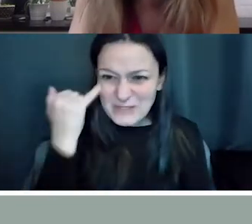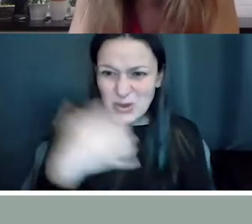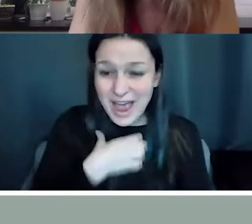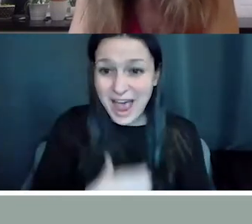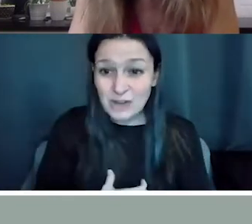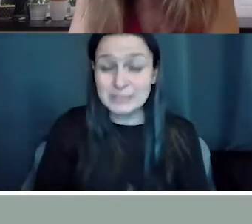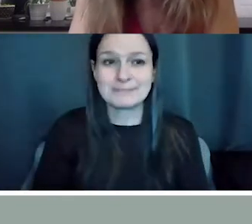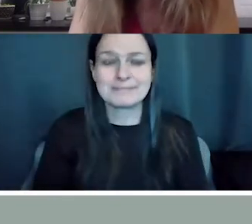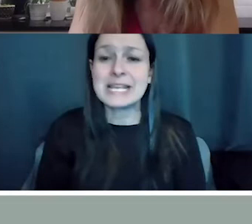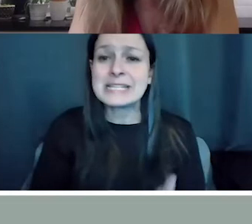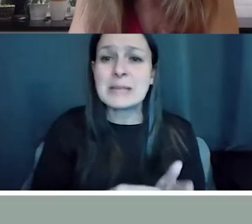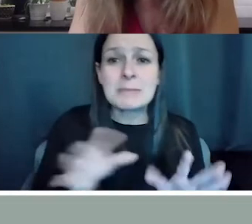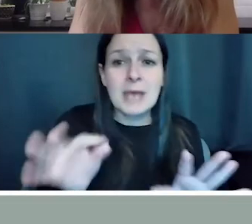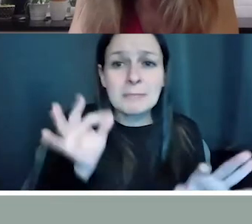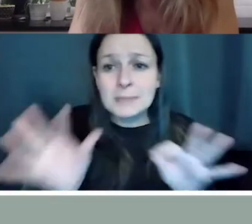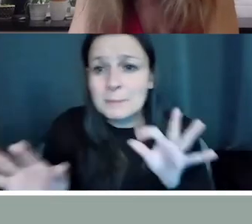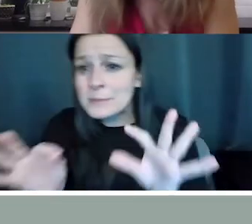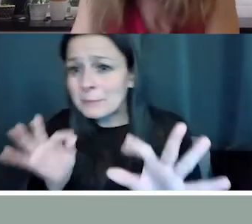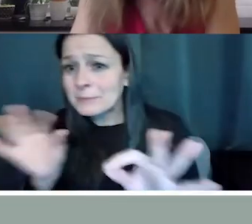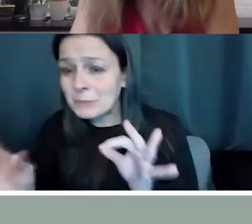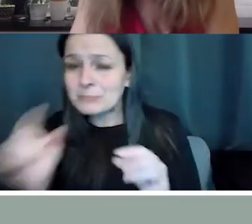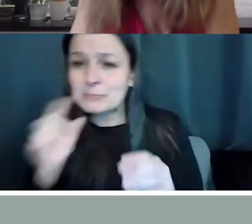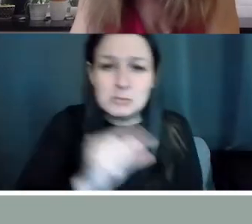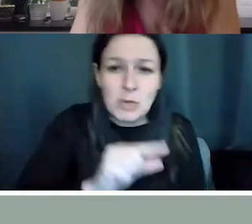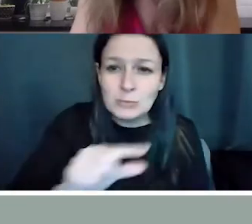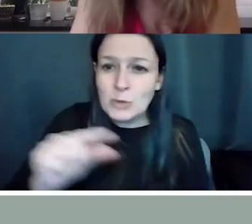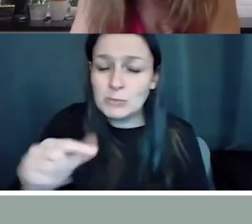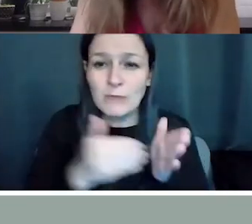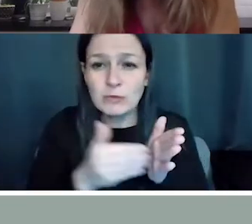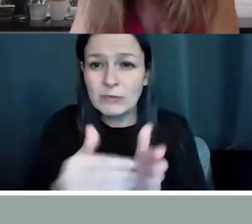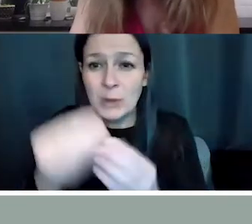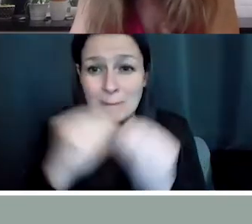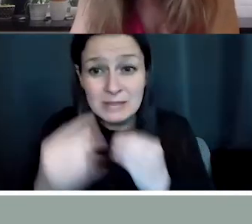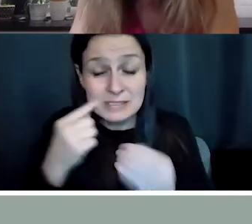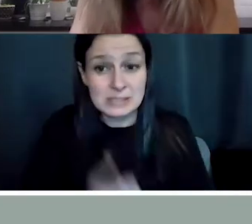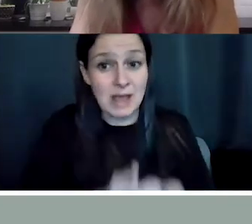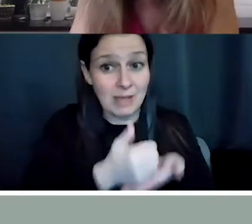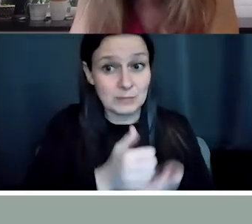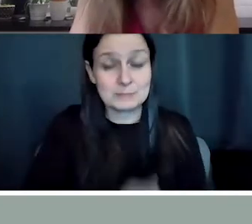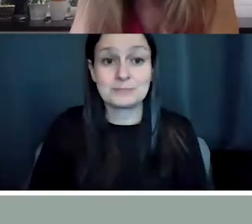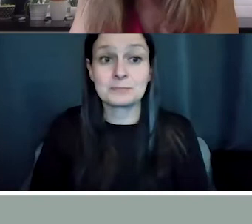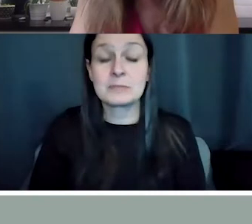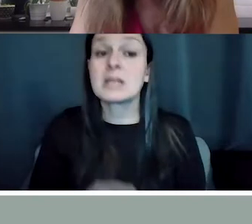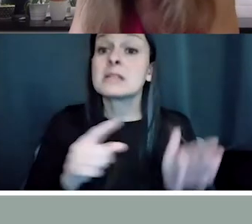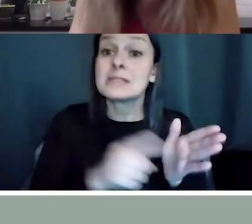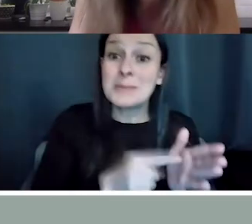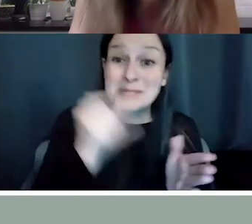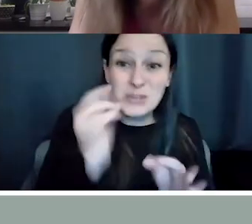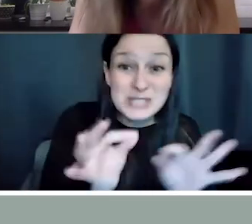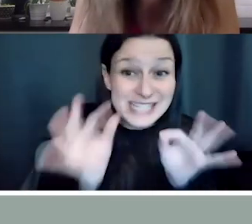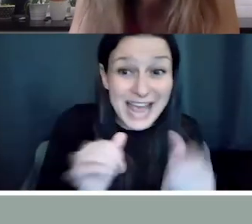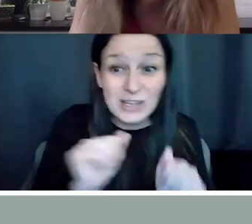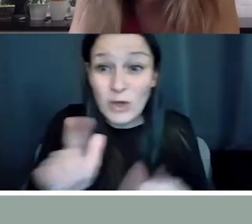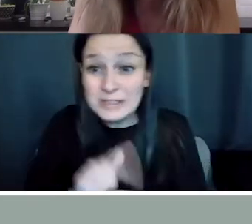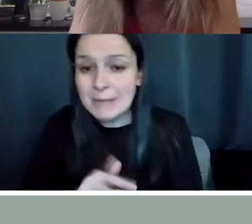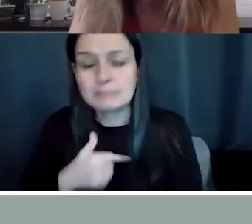Sometimes grazing and doing small frequent meals is helpful. Sometimes if you're snacking all the time, you don't know when